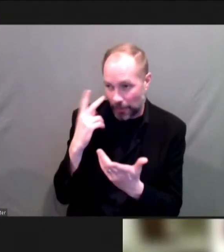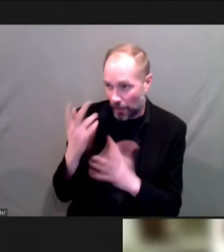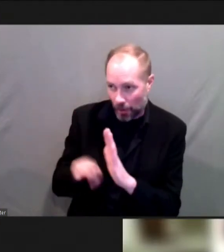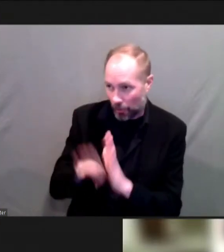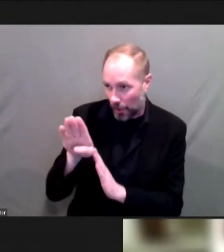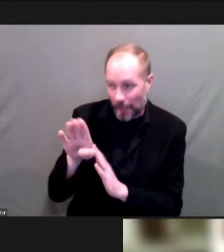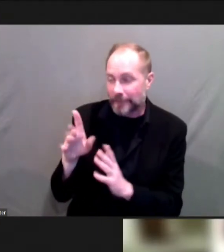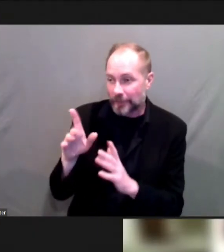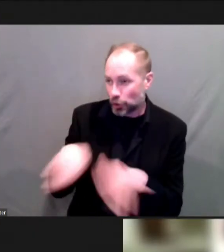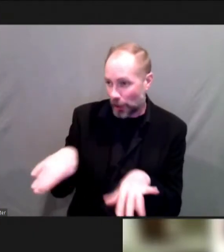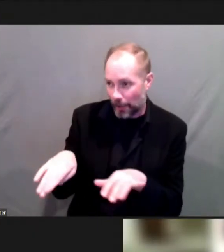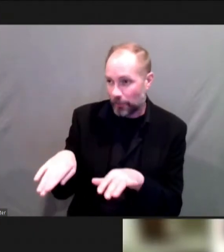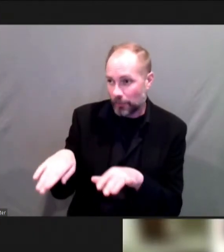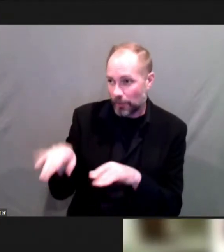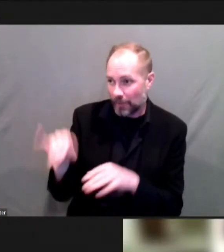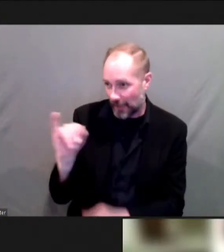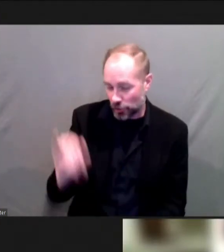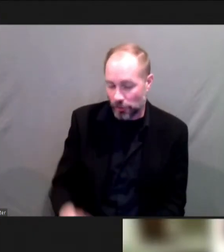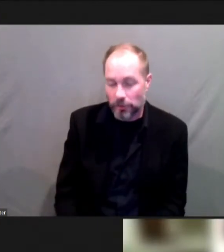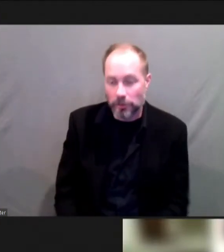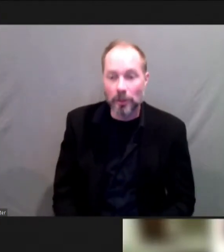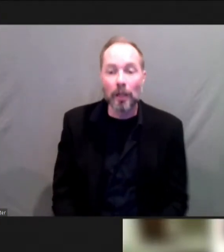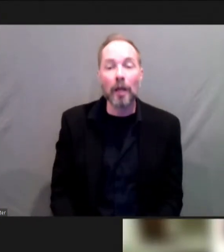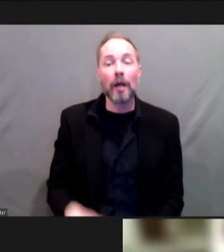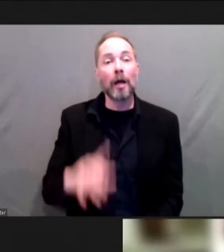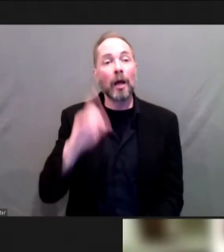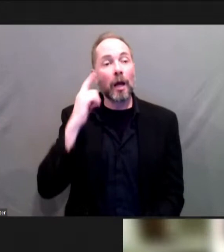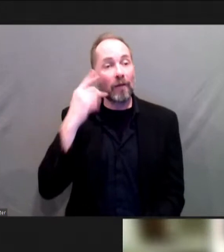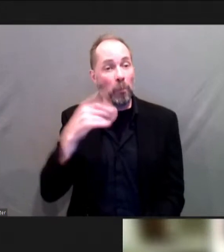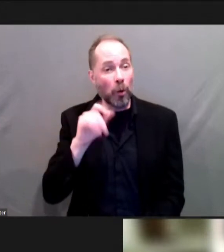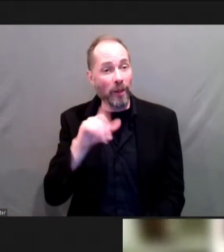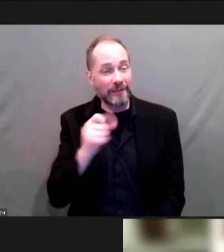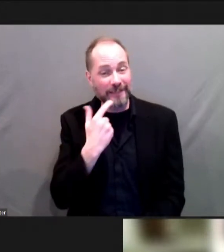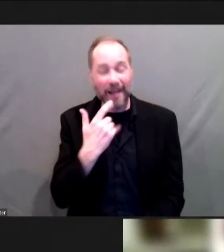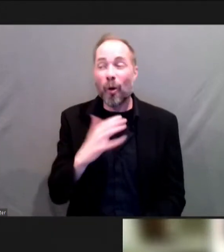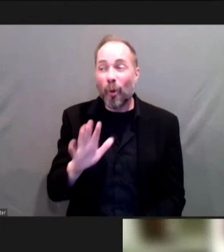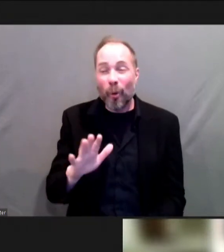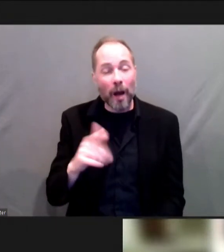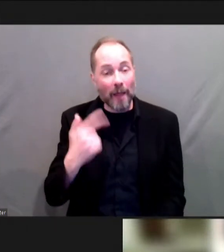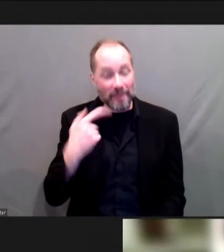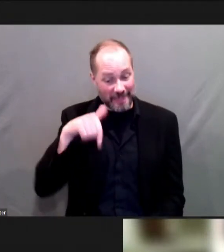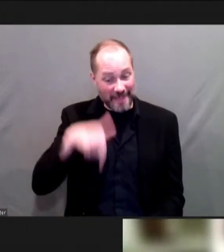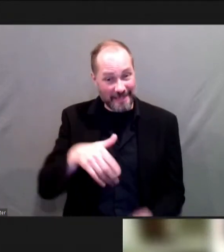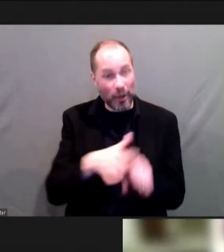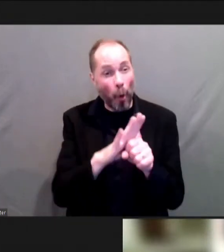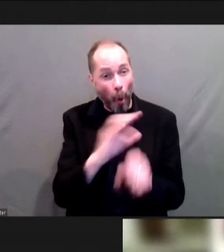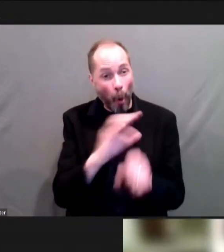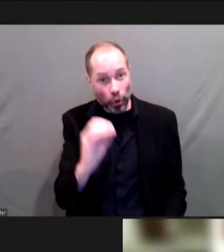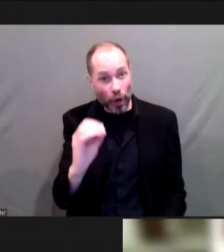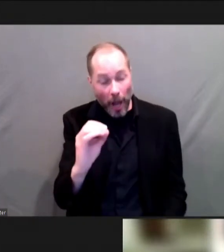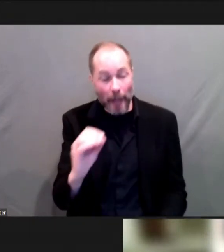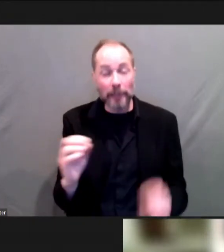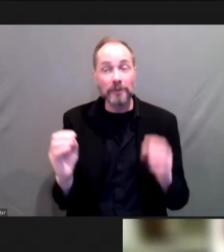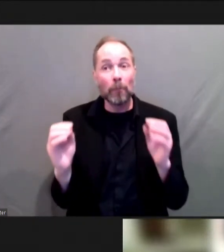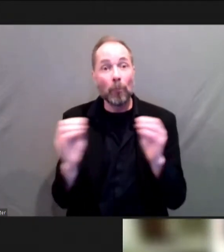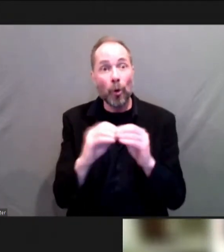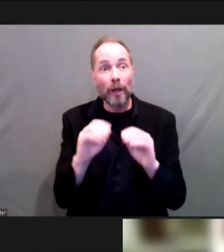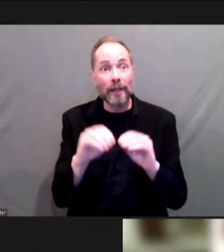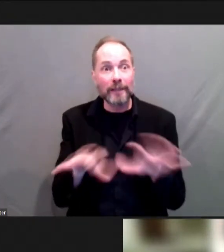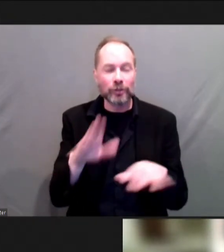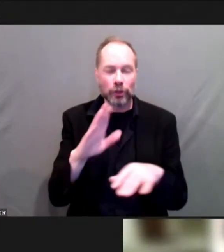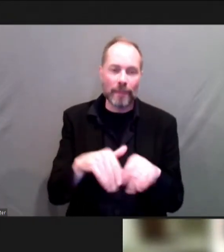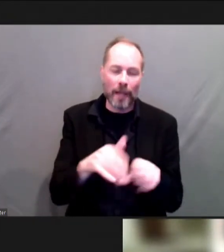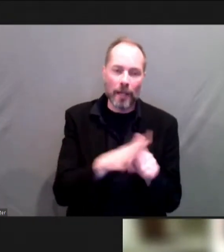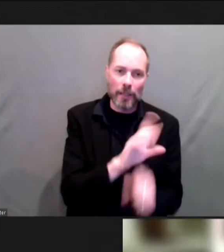I would add that this variant, the Omicron variant, is clearly far more contagious than the Delta